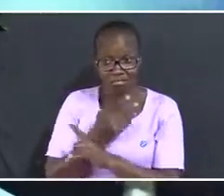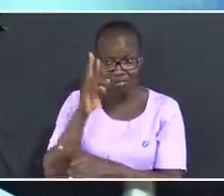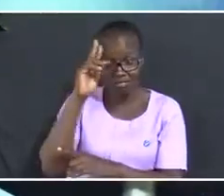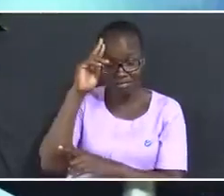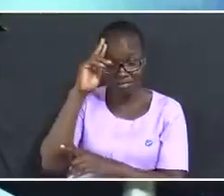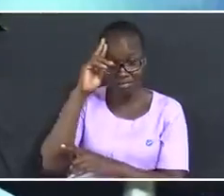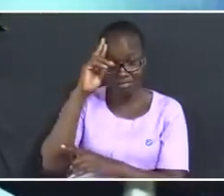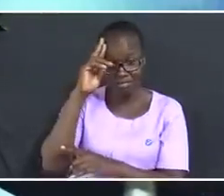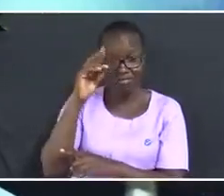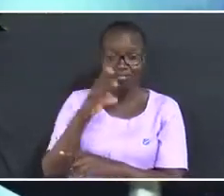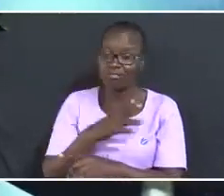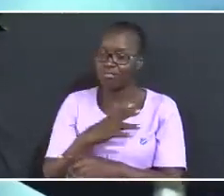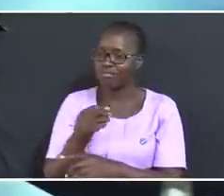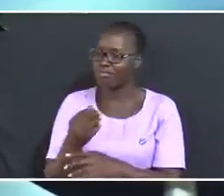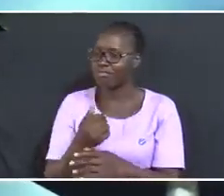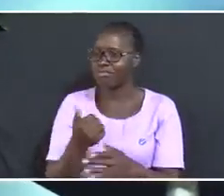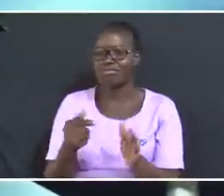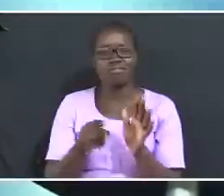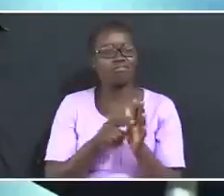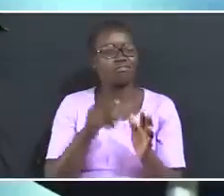many illegitimate reasons.